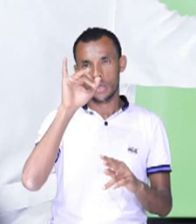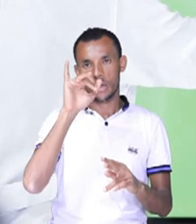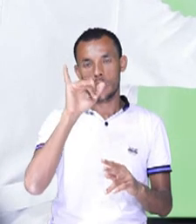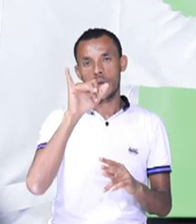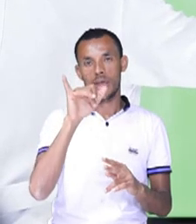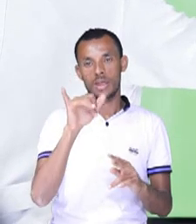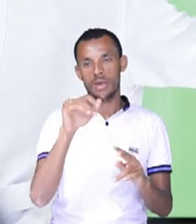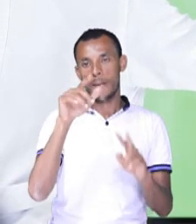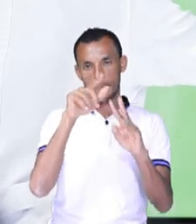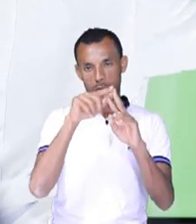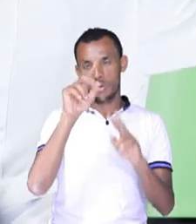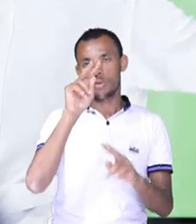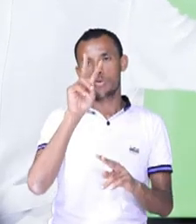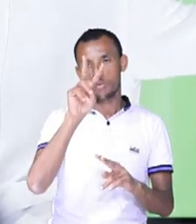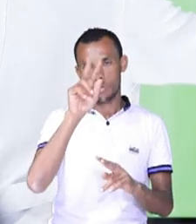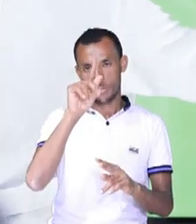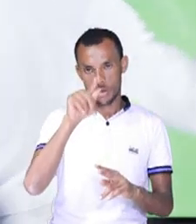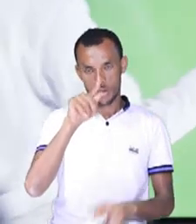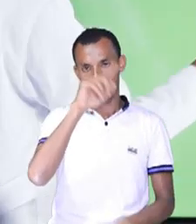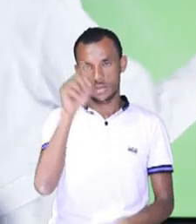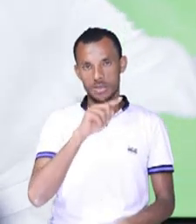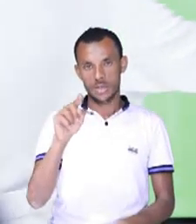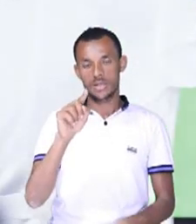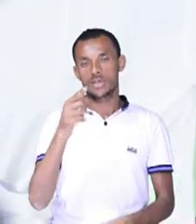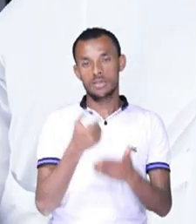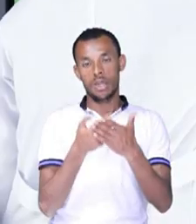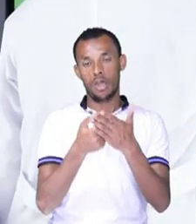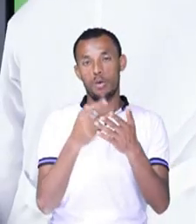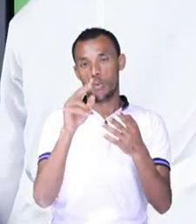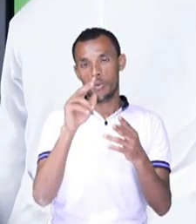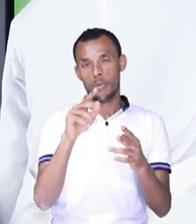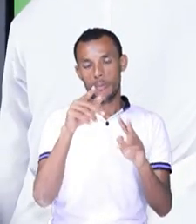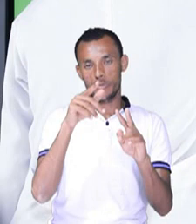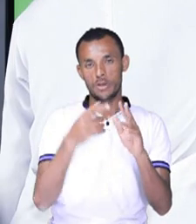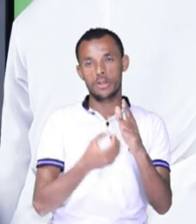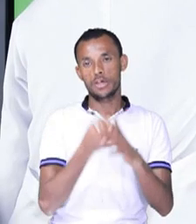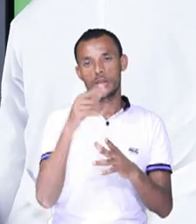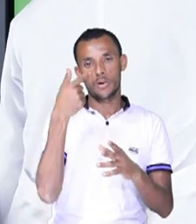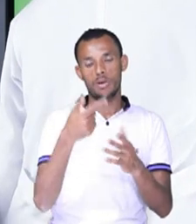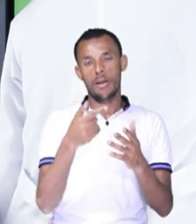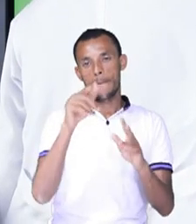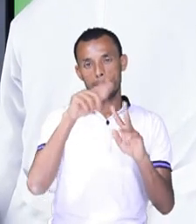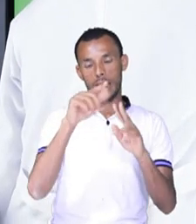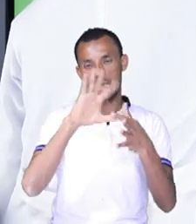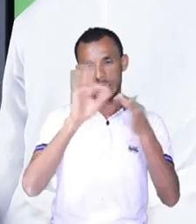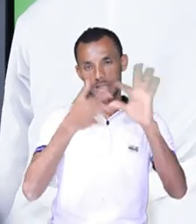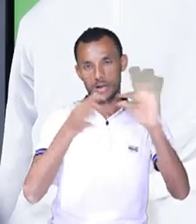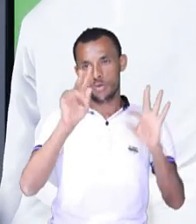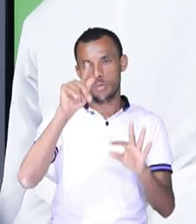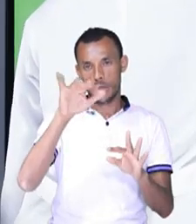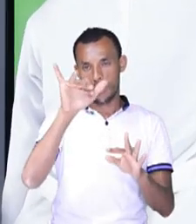pi 2pz, this is degenerate, pi star